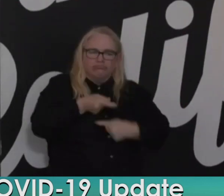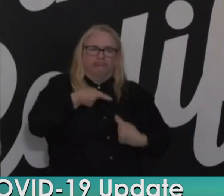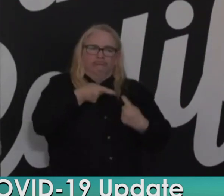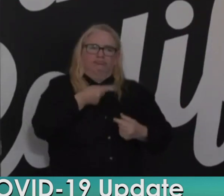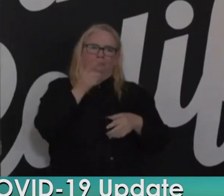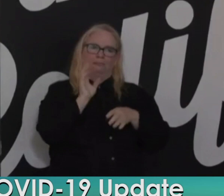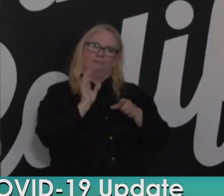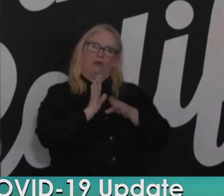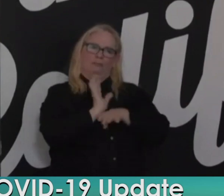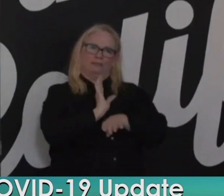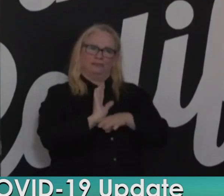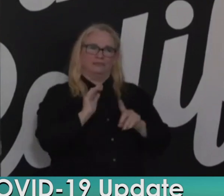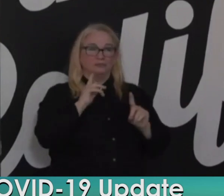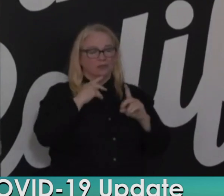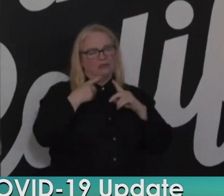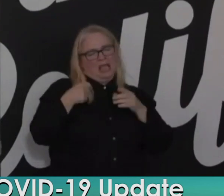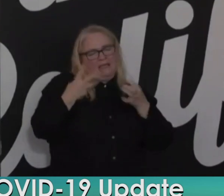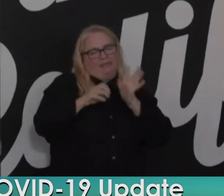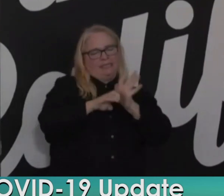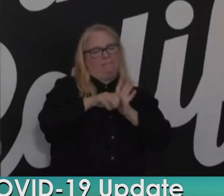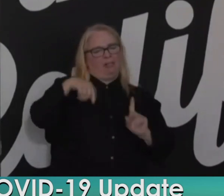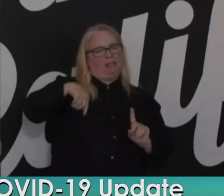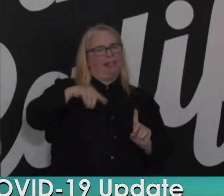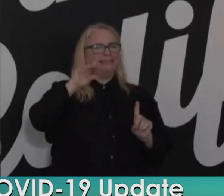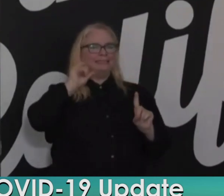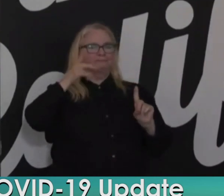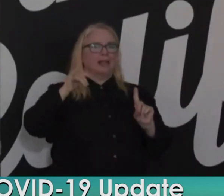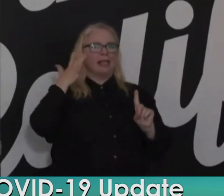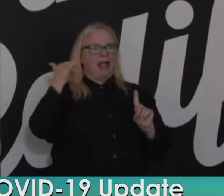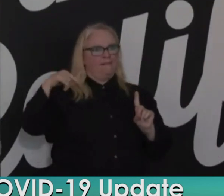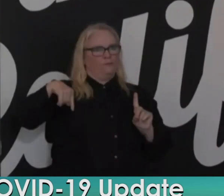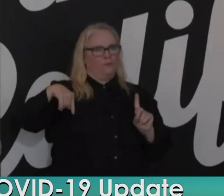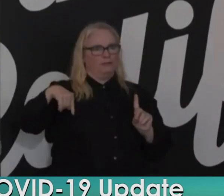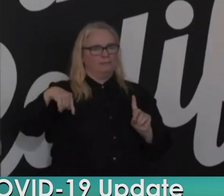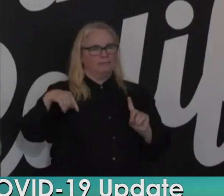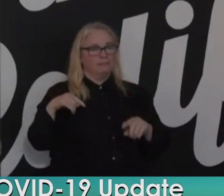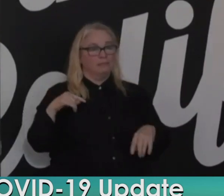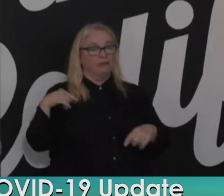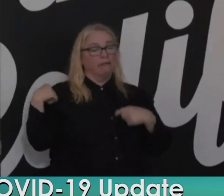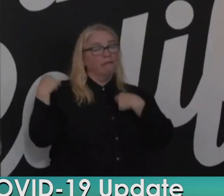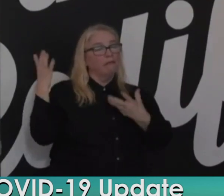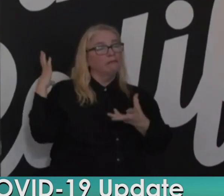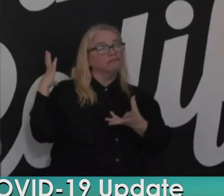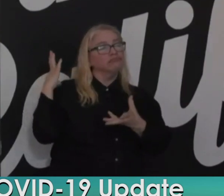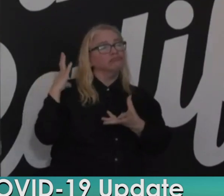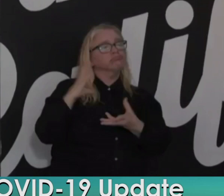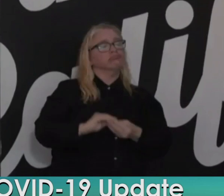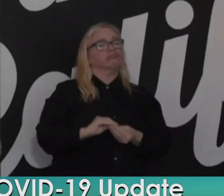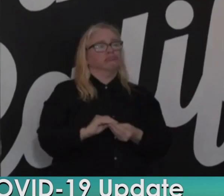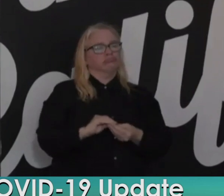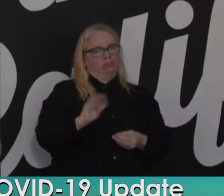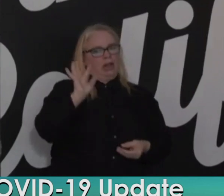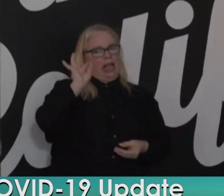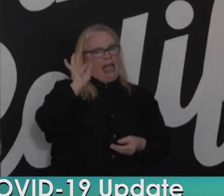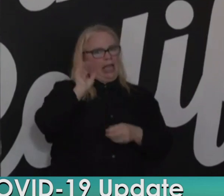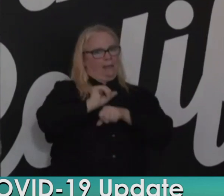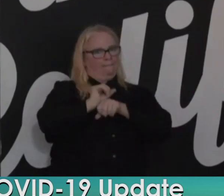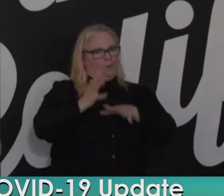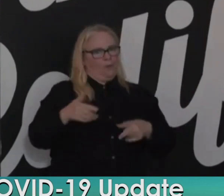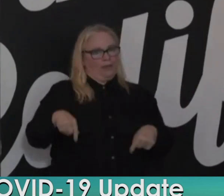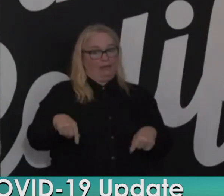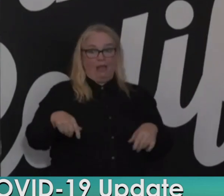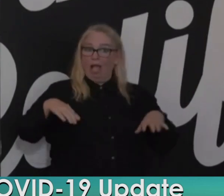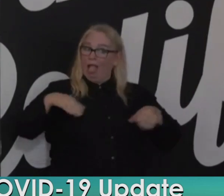its annex, they have a pop-up behind me, all told has 9 employees. None have been fired,